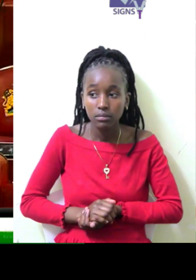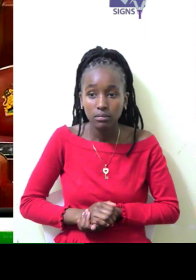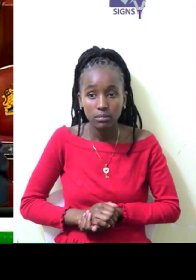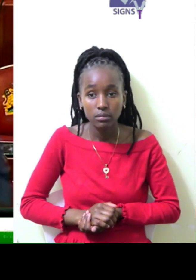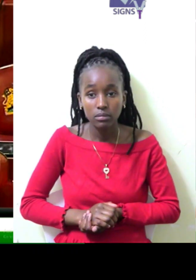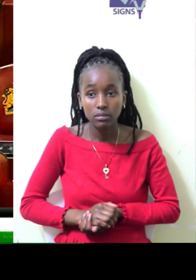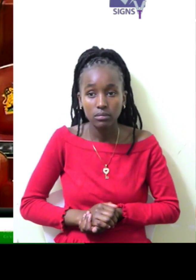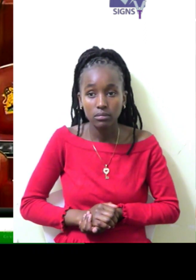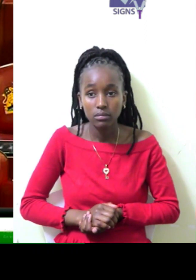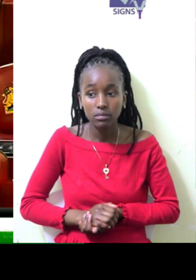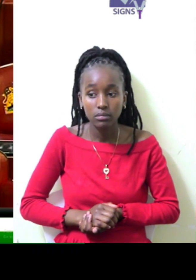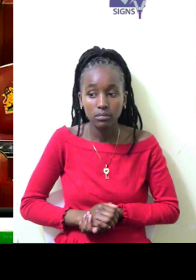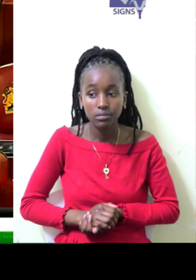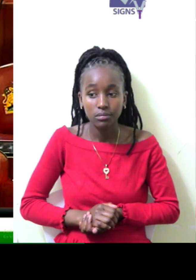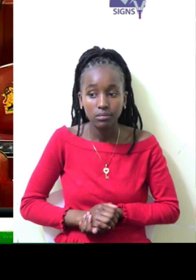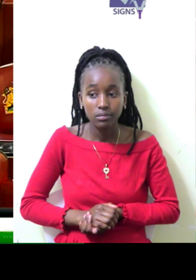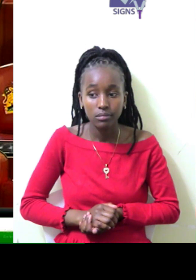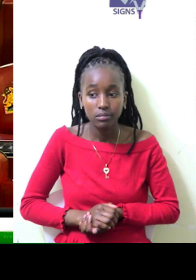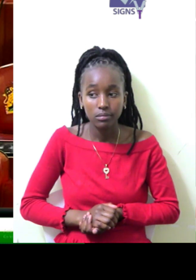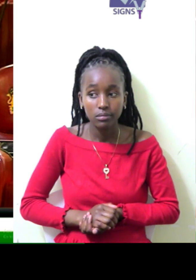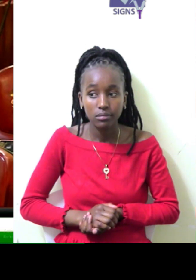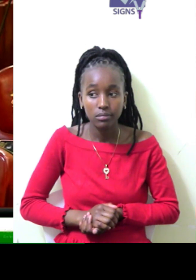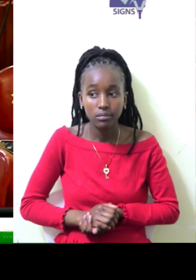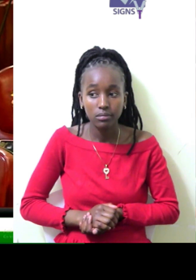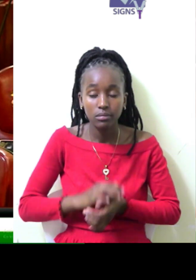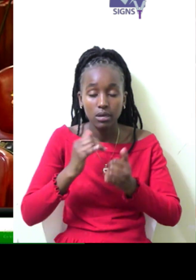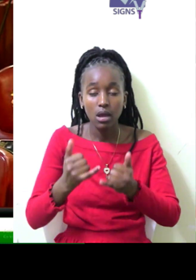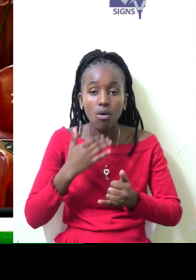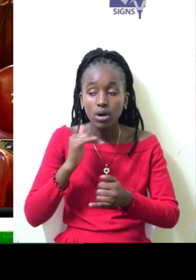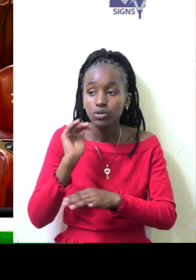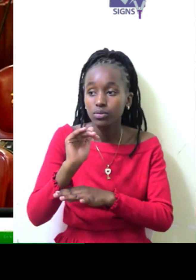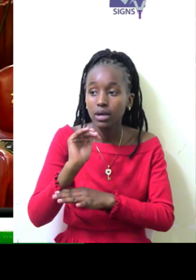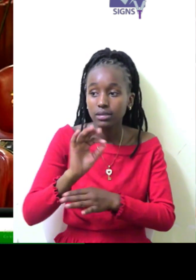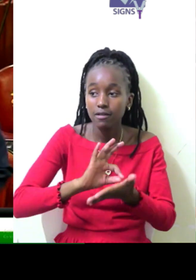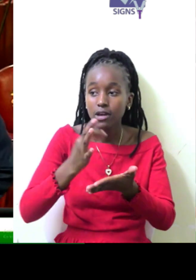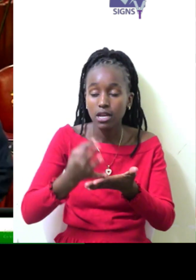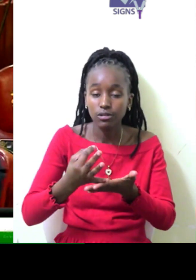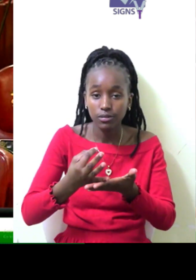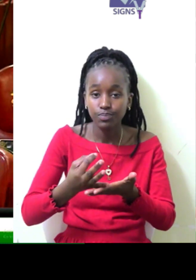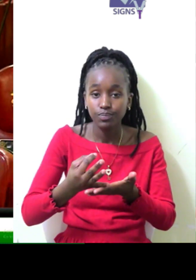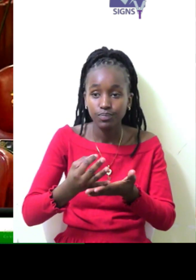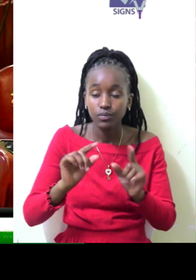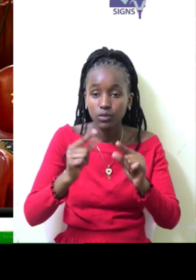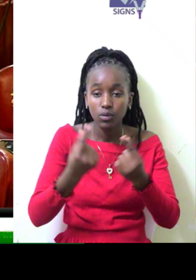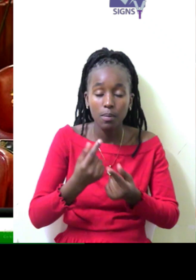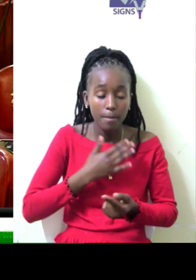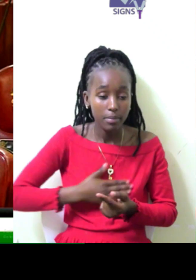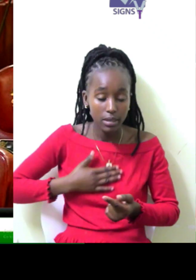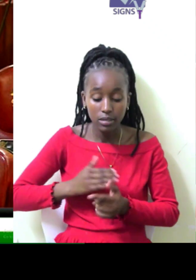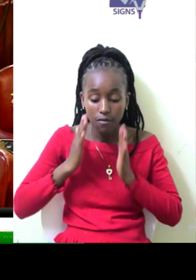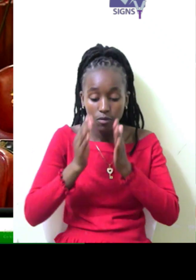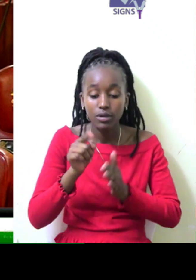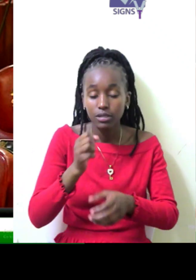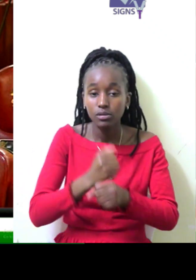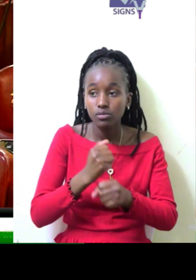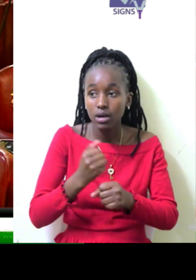relative, including the dead one. So I want to request the Finance Committee to look at this as we proceed to the Committee of the Whole